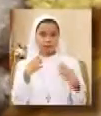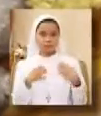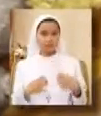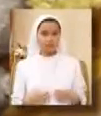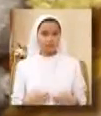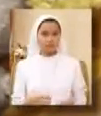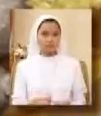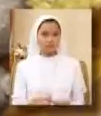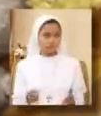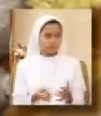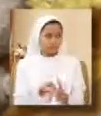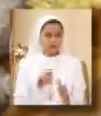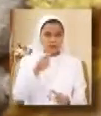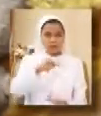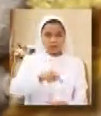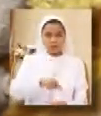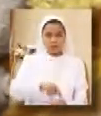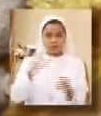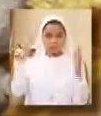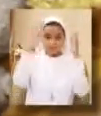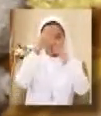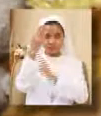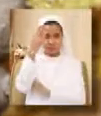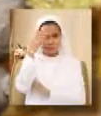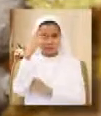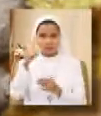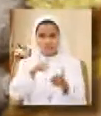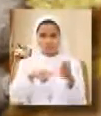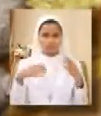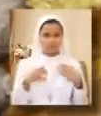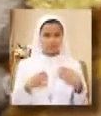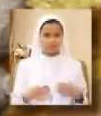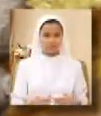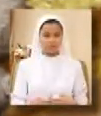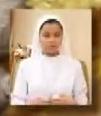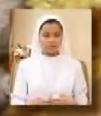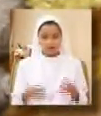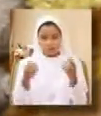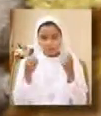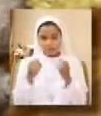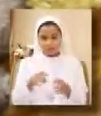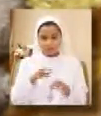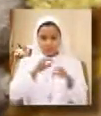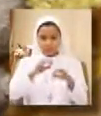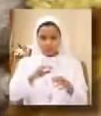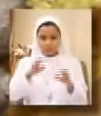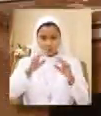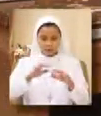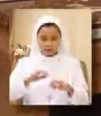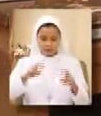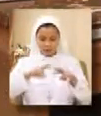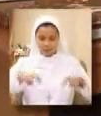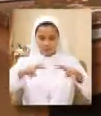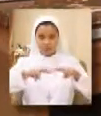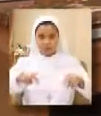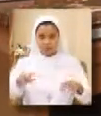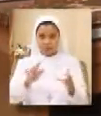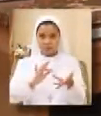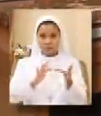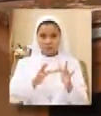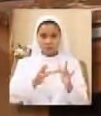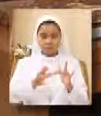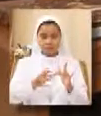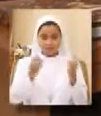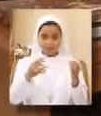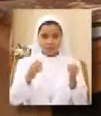internet. Marami kong natutunan doon. You know, talagang maganda. Pero, siyempre ako, personally, as I said, by